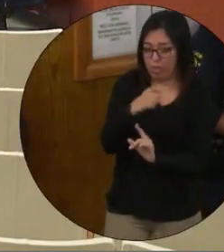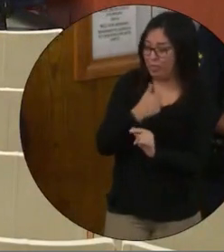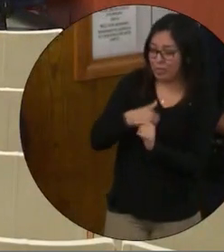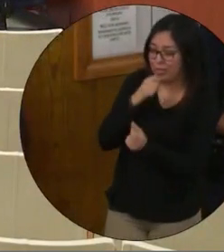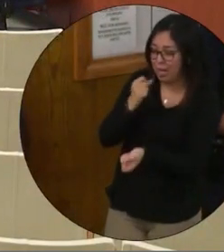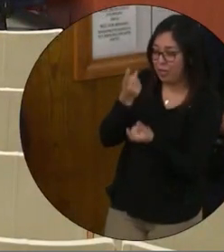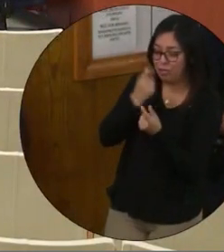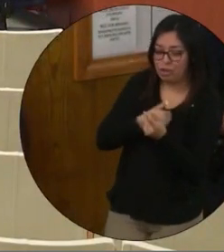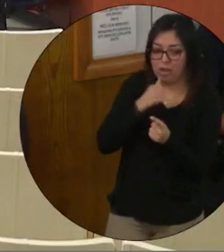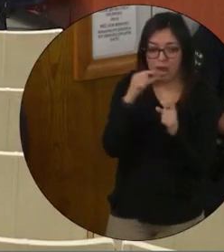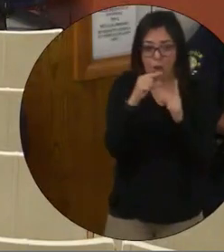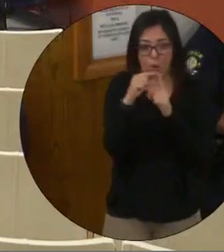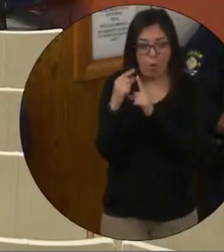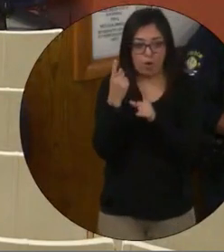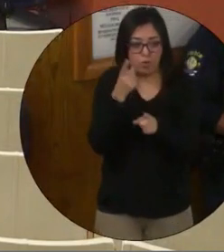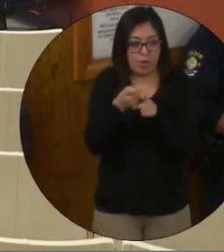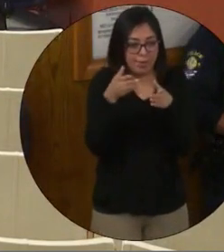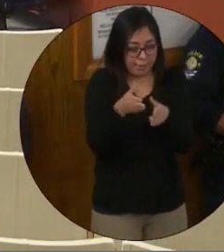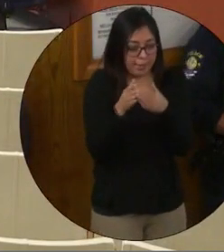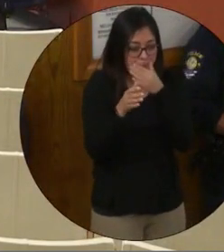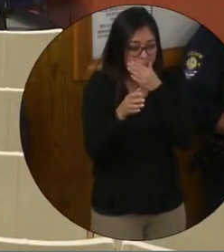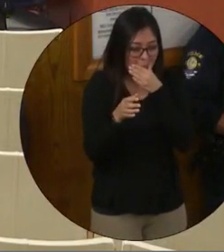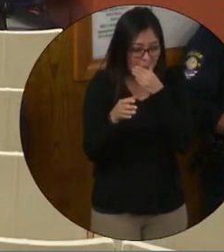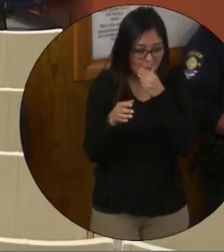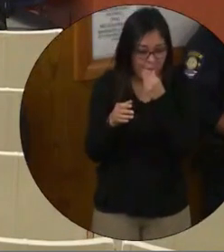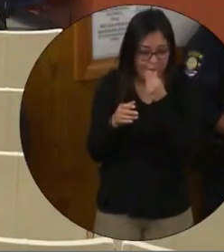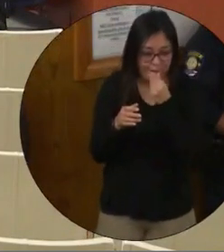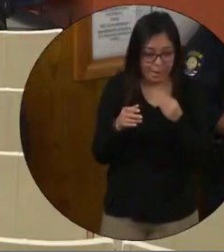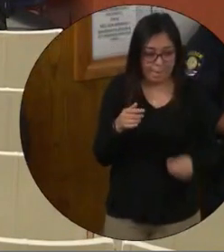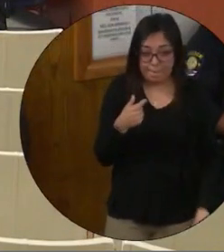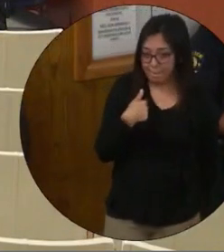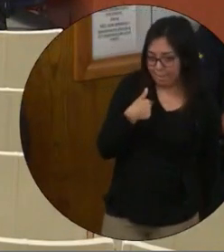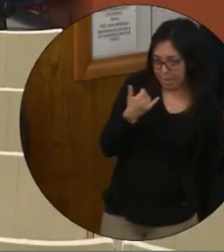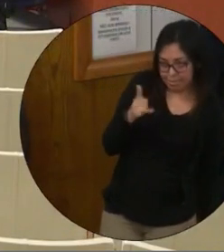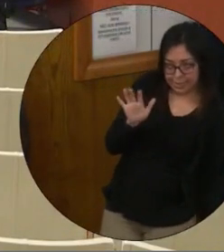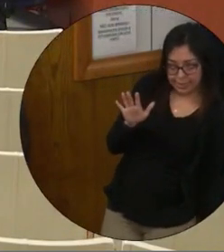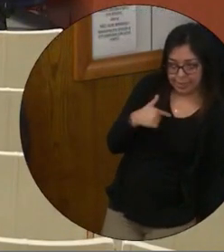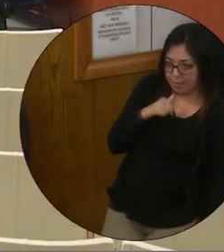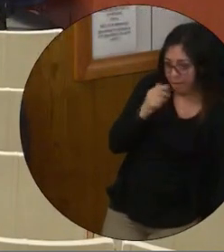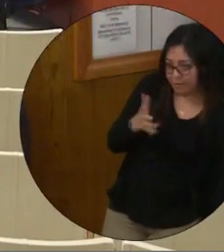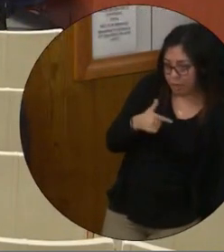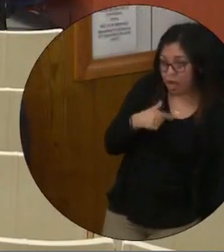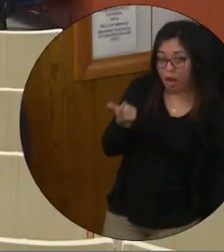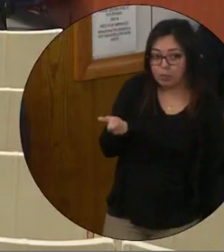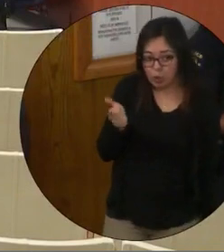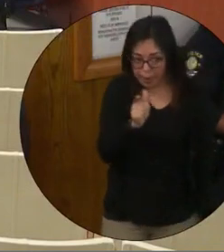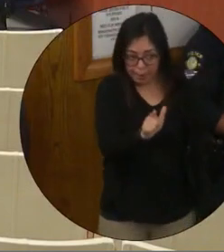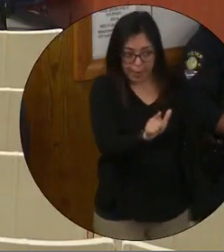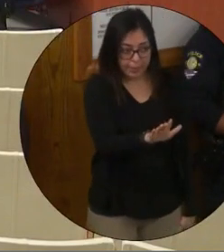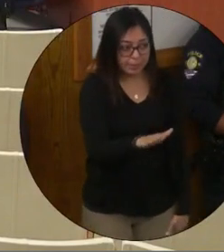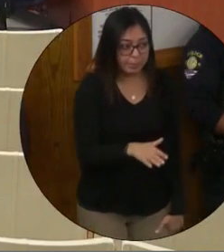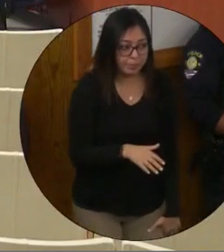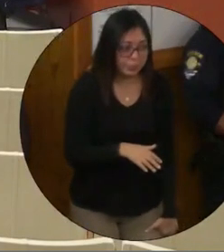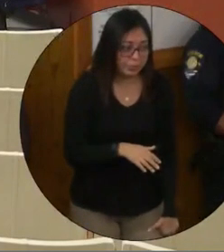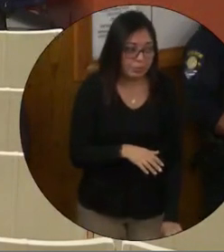word that correctly. So I'm going to go back to the queue. I Yes, wasn't finished. I was going back to you.